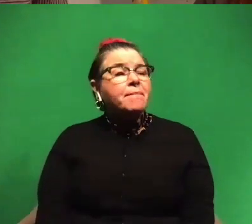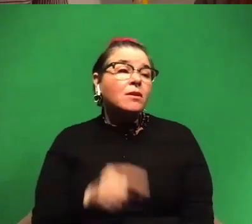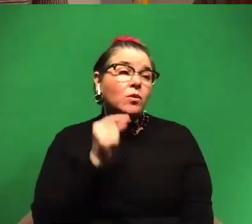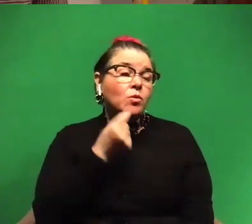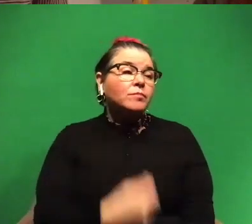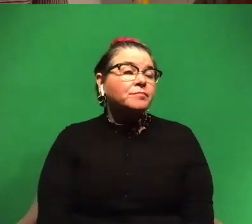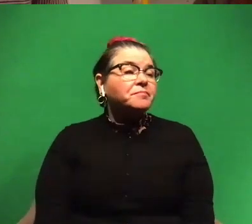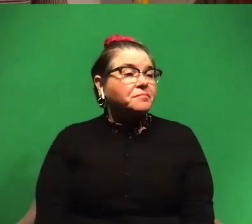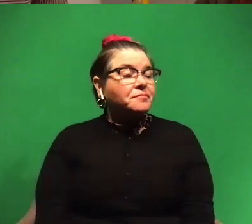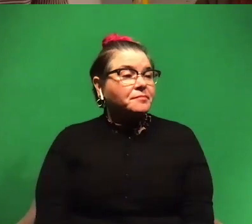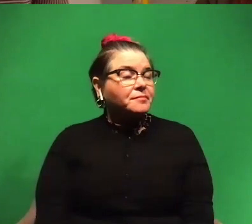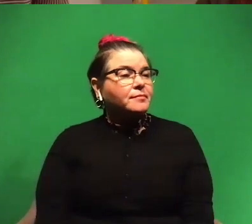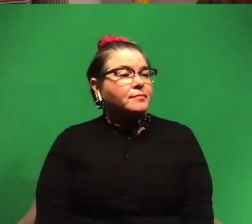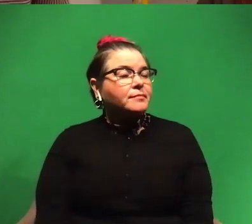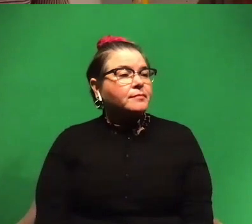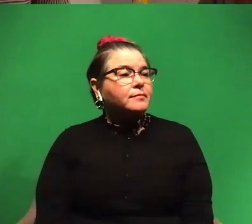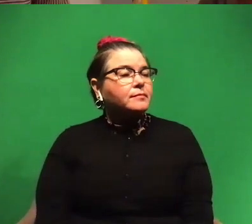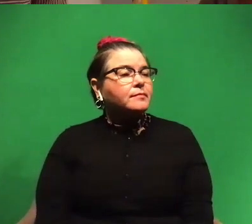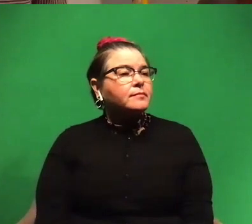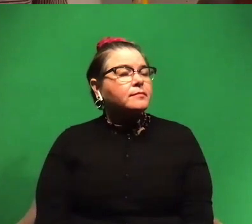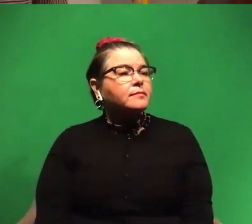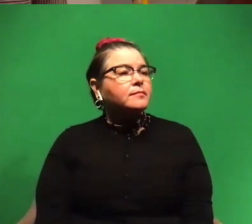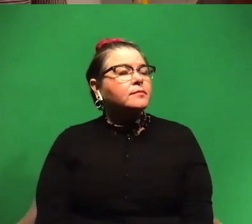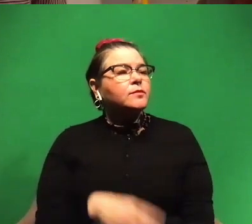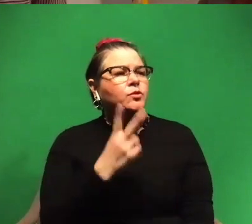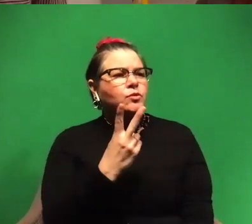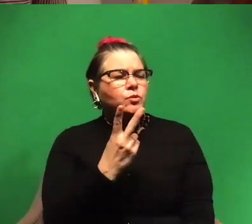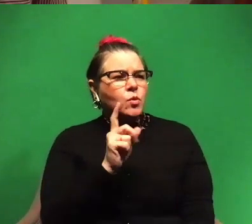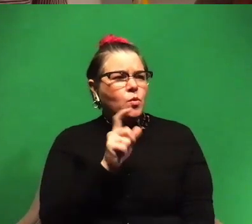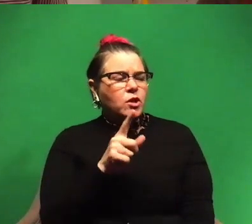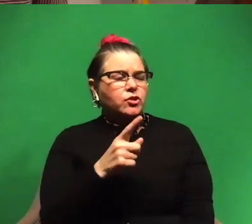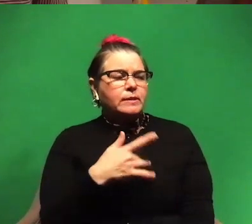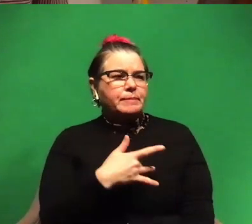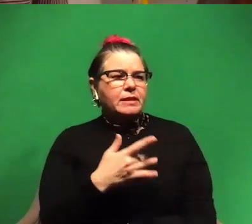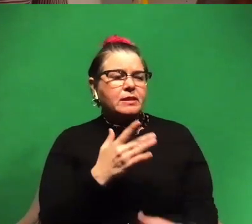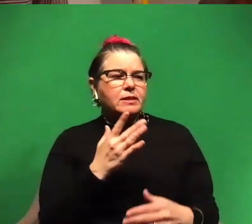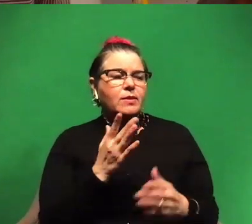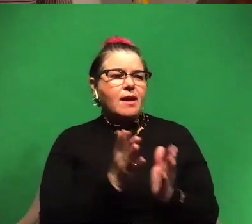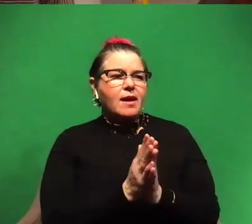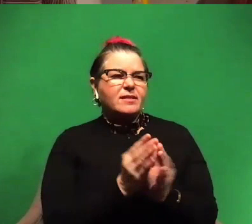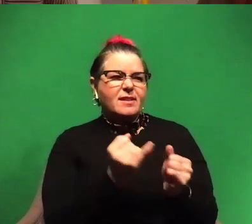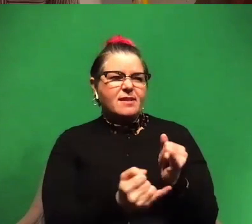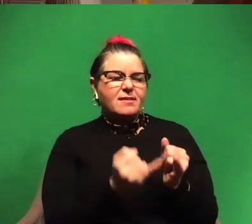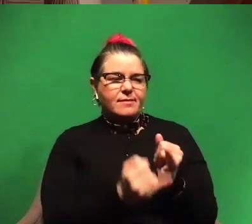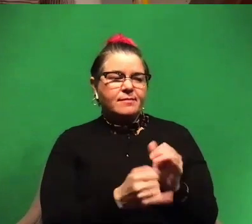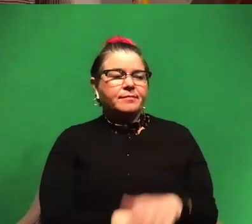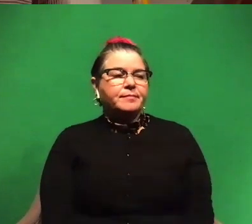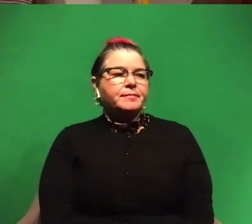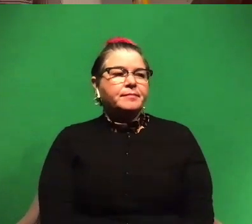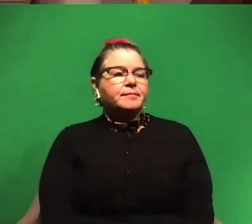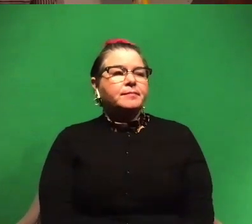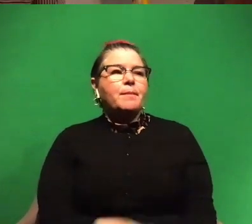Awesome. Yeah. Okay, so we have 2 questions that we like to ask everybody at the end of these sessions